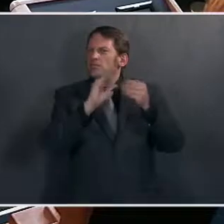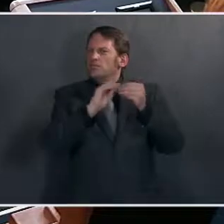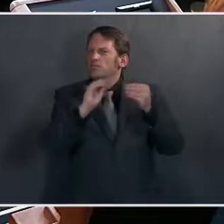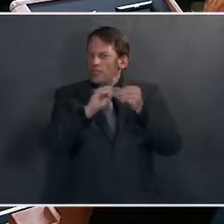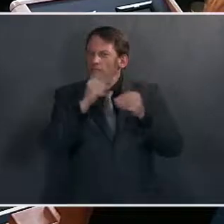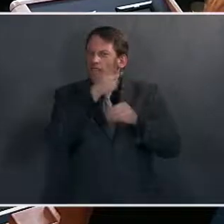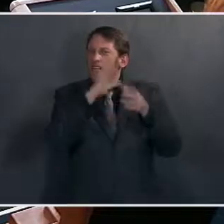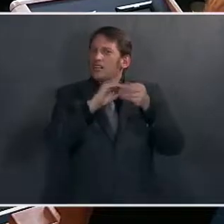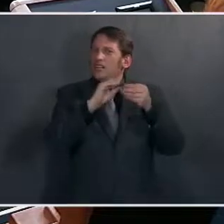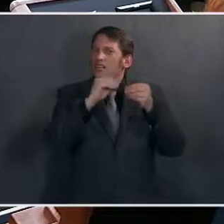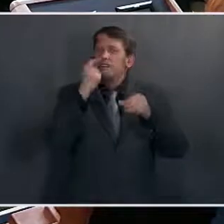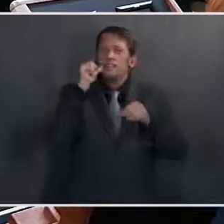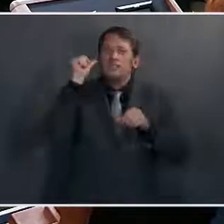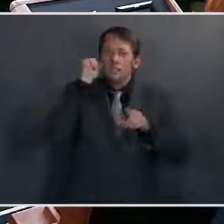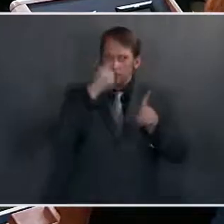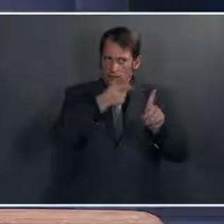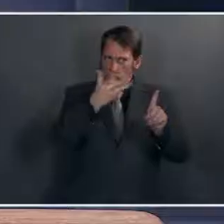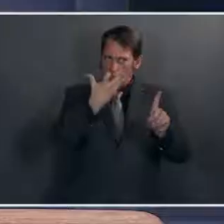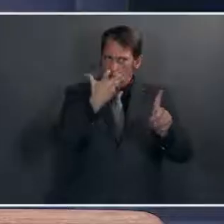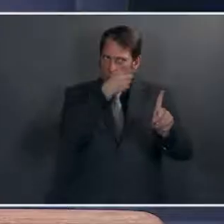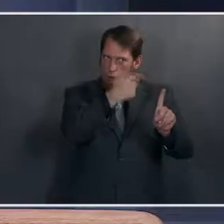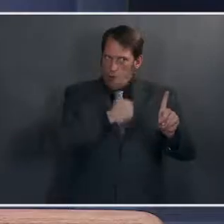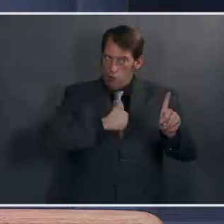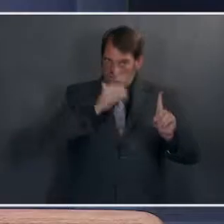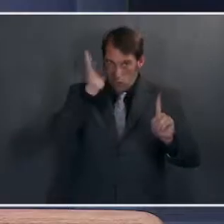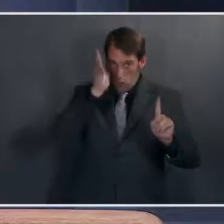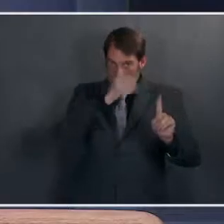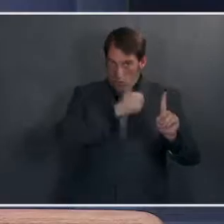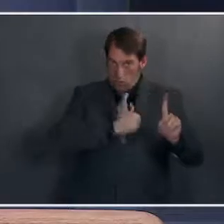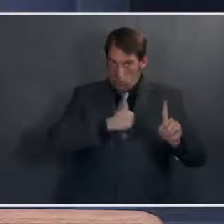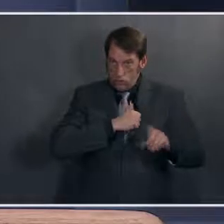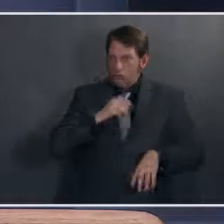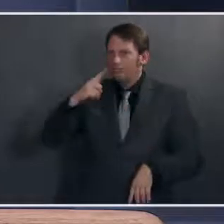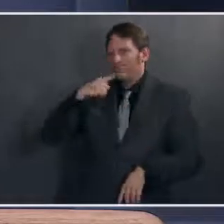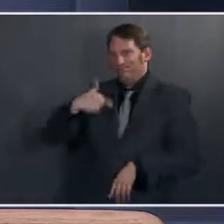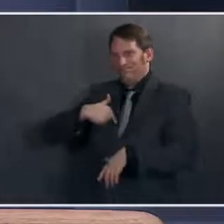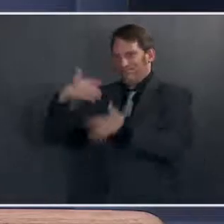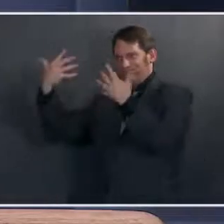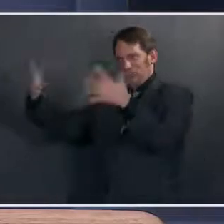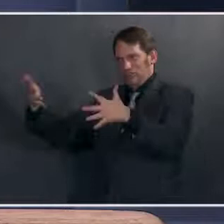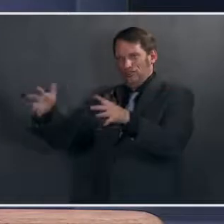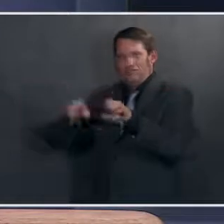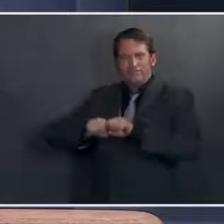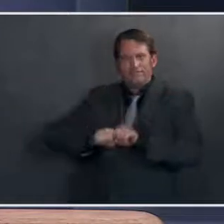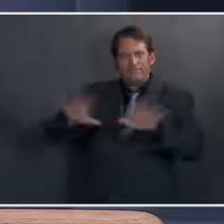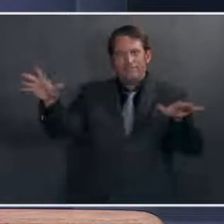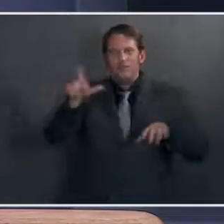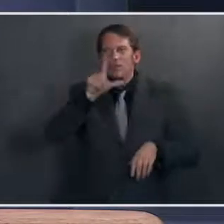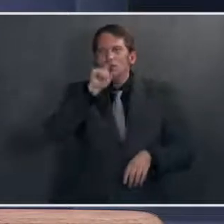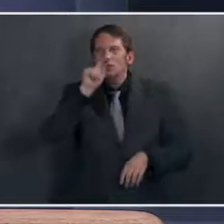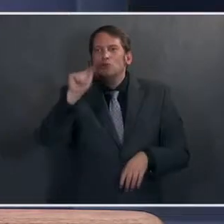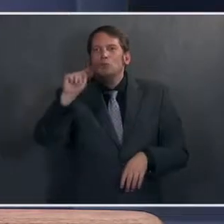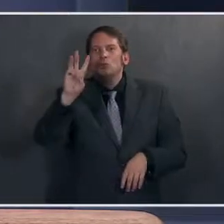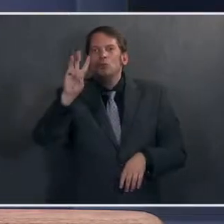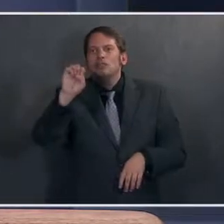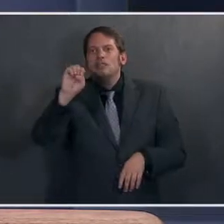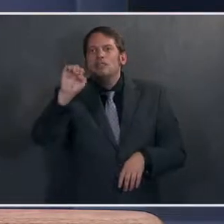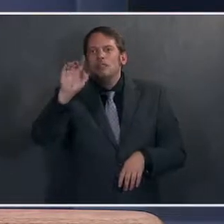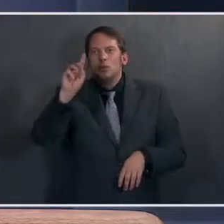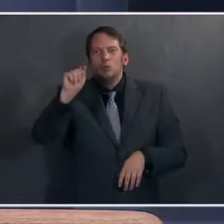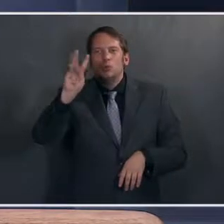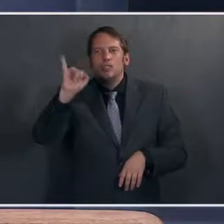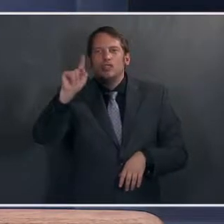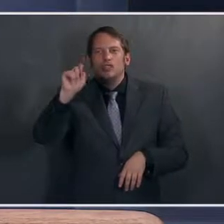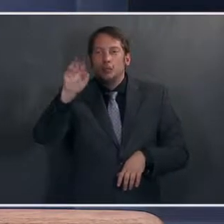you apologize? I did send a tweet last night. You may not all be on Twitter. Maybe they're not on Twitter. That said, we invite the